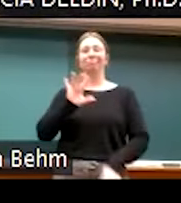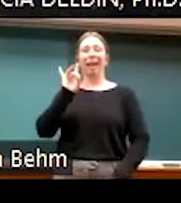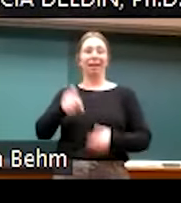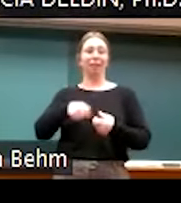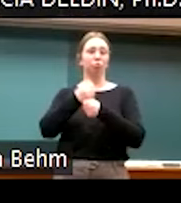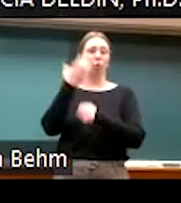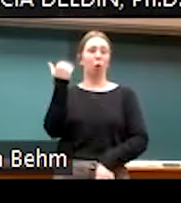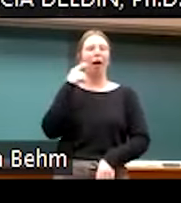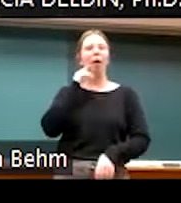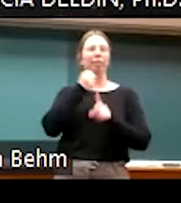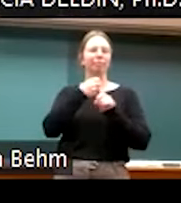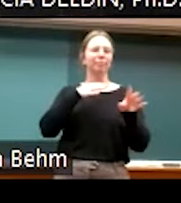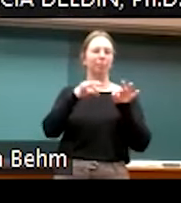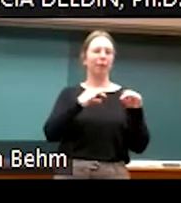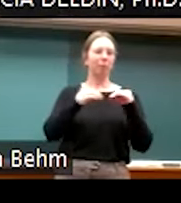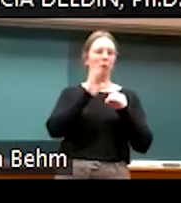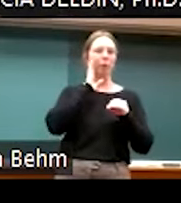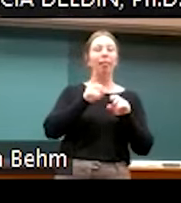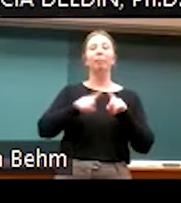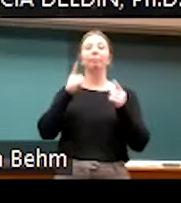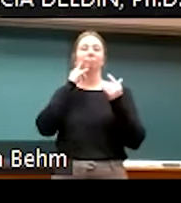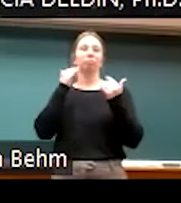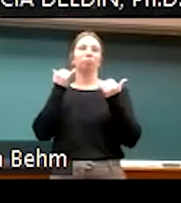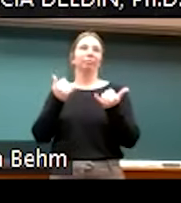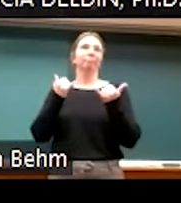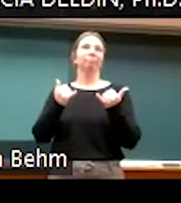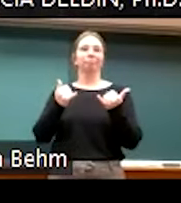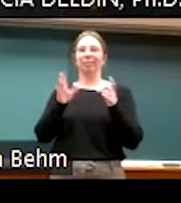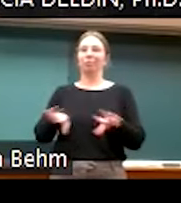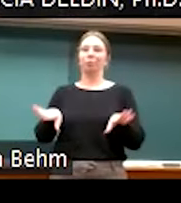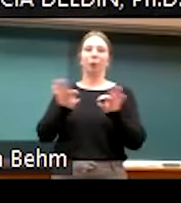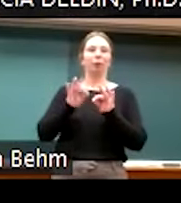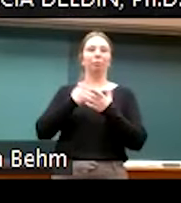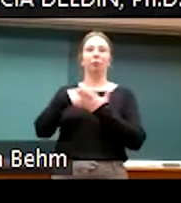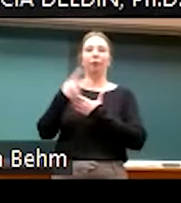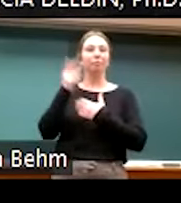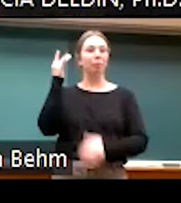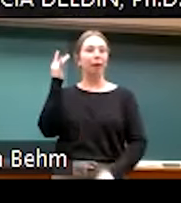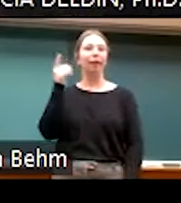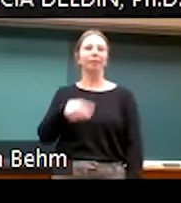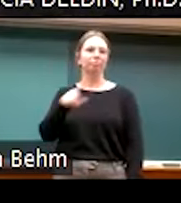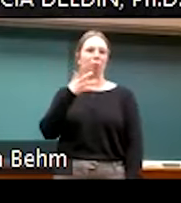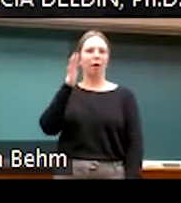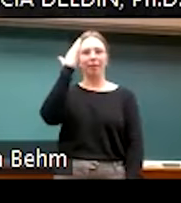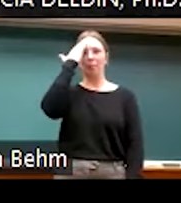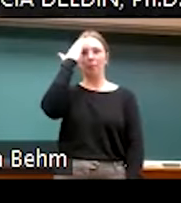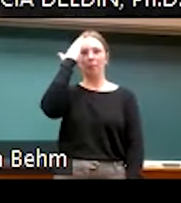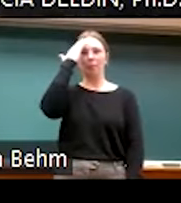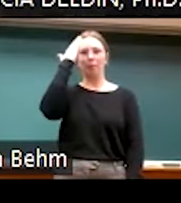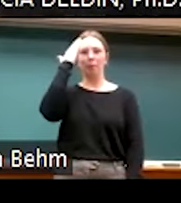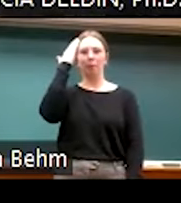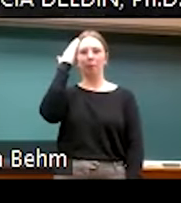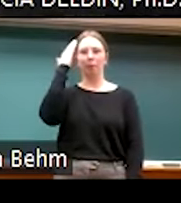details about that, but it's really pertinent right now because as you know, it's COVID is not the